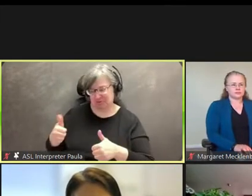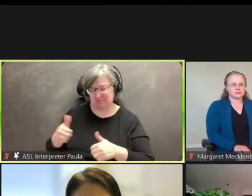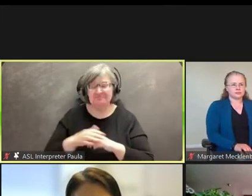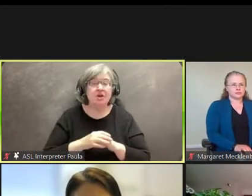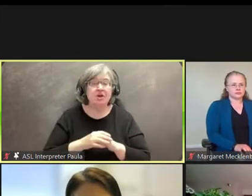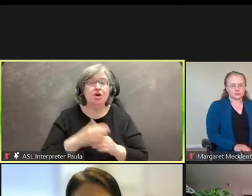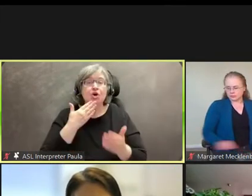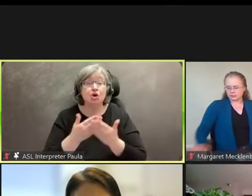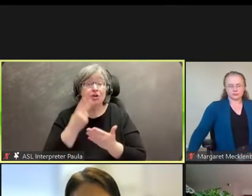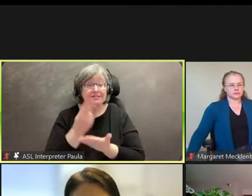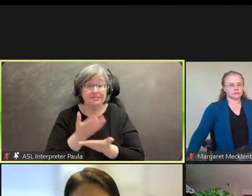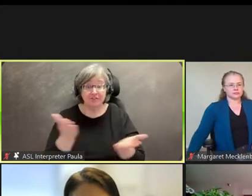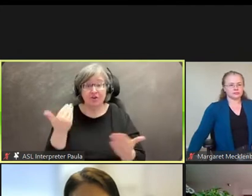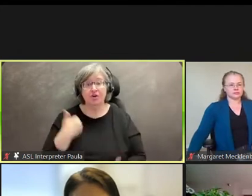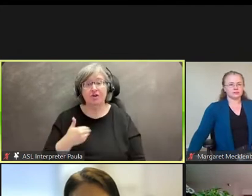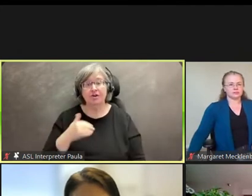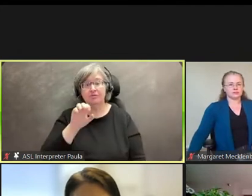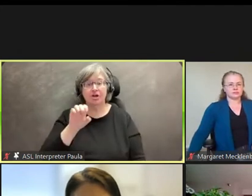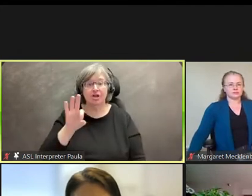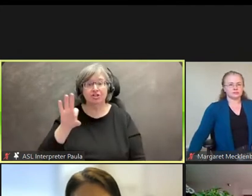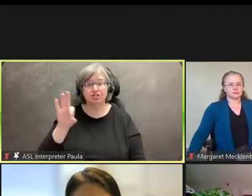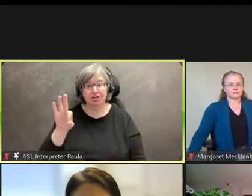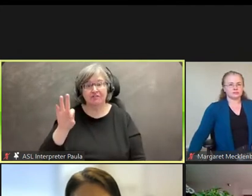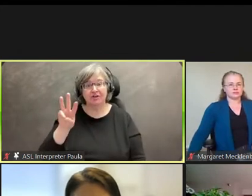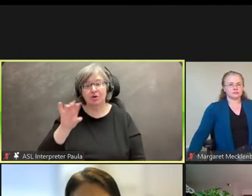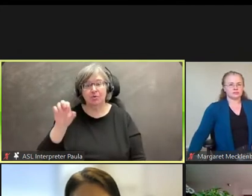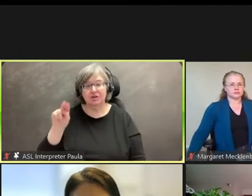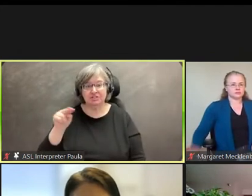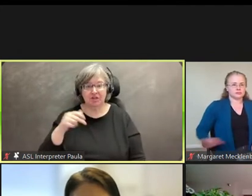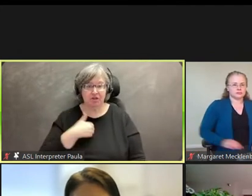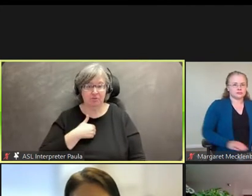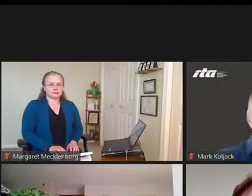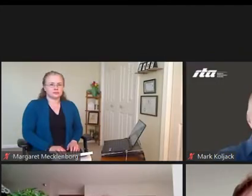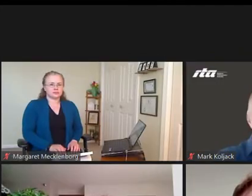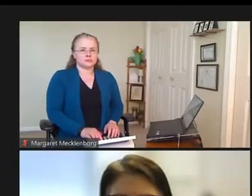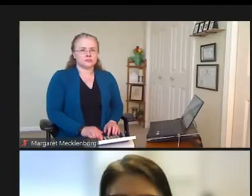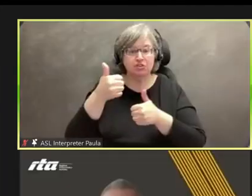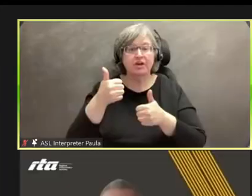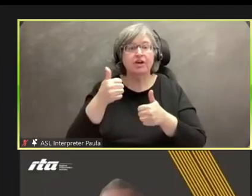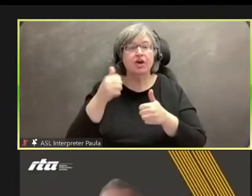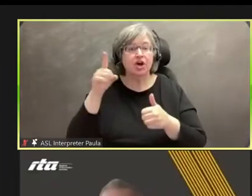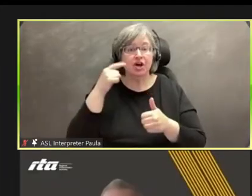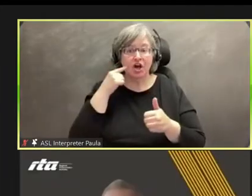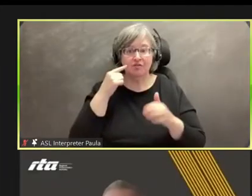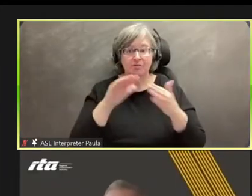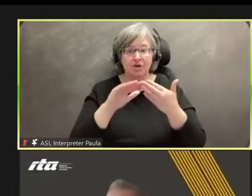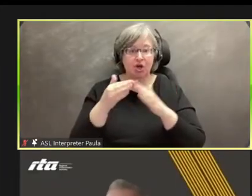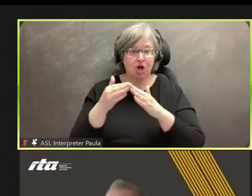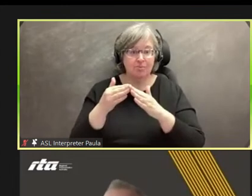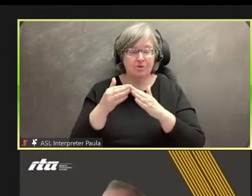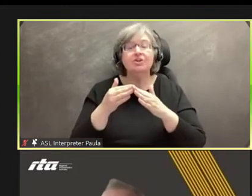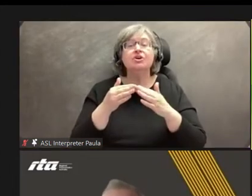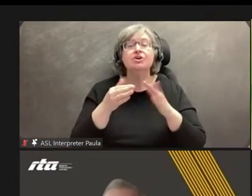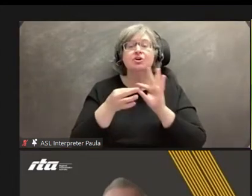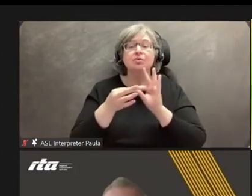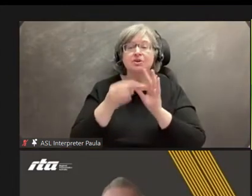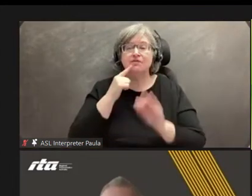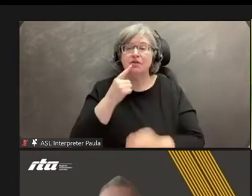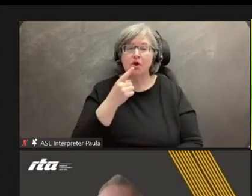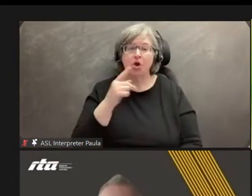see everyone. My name is Jeff Wilson. As Whitney said, I'm the Director of Government Community Relations for the Red-Purple Modernization